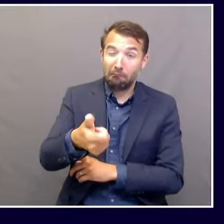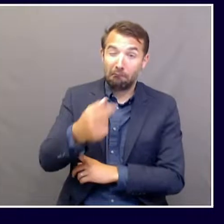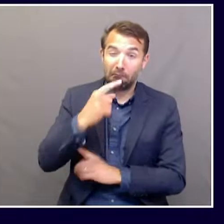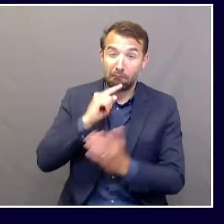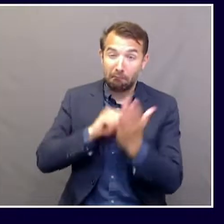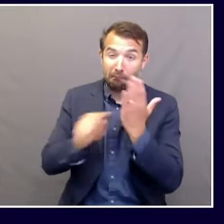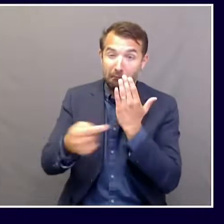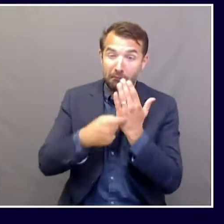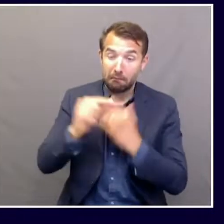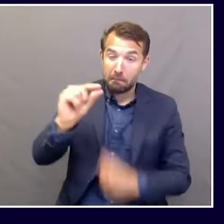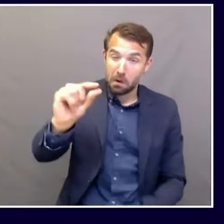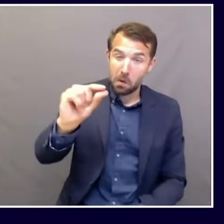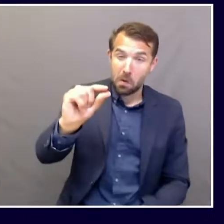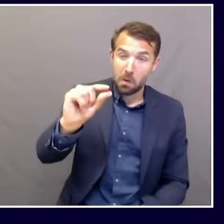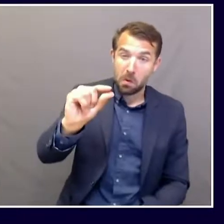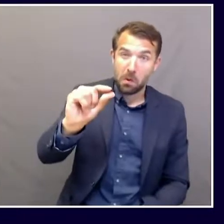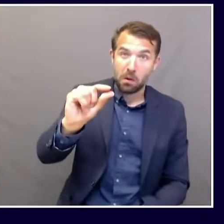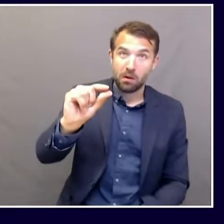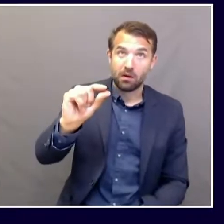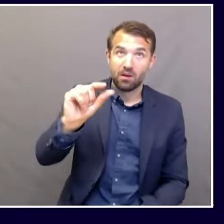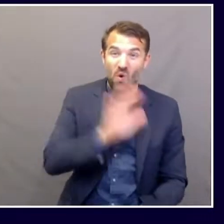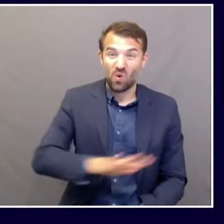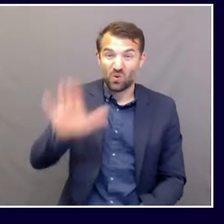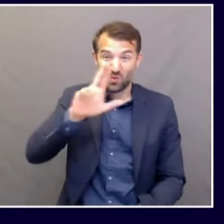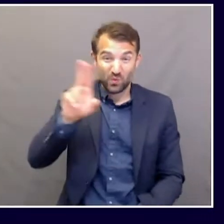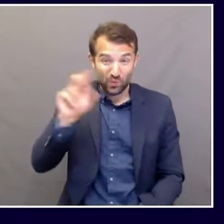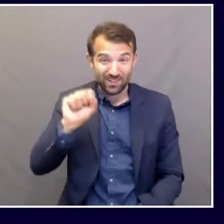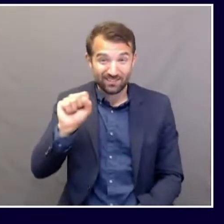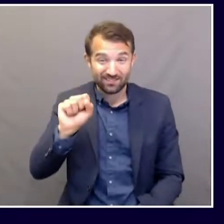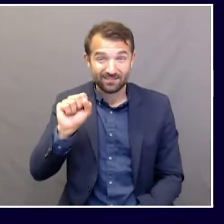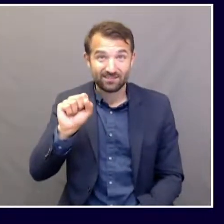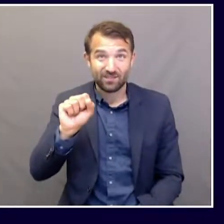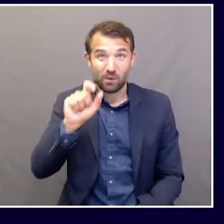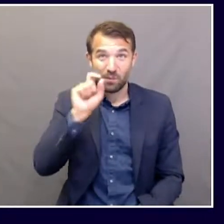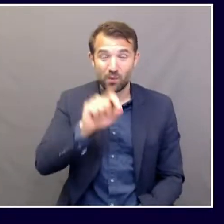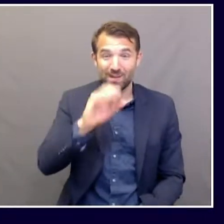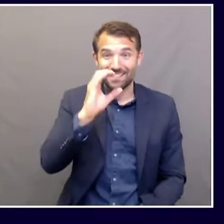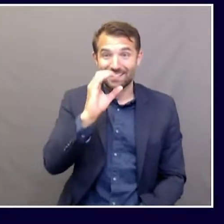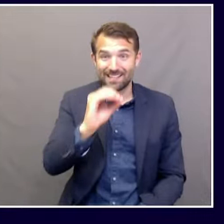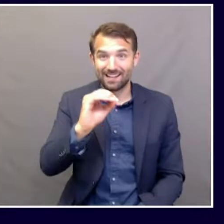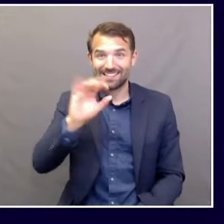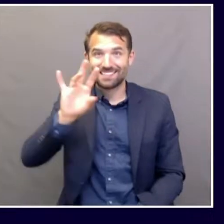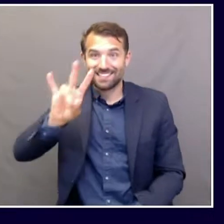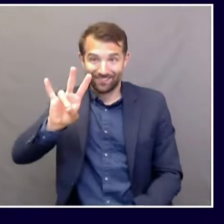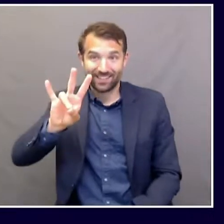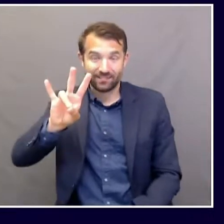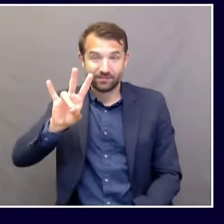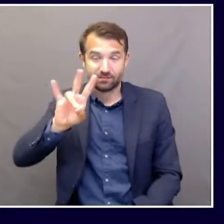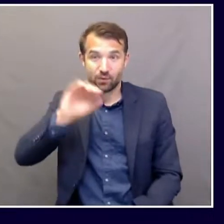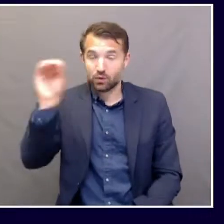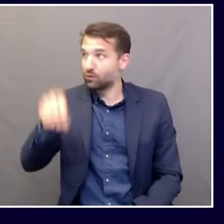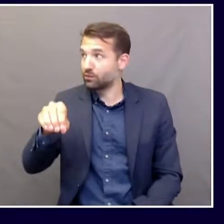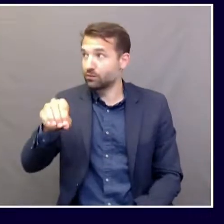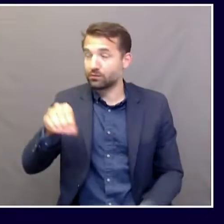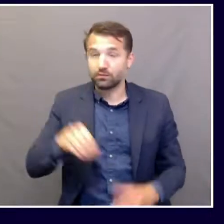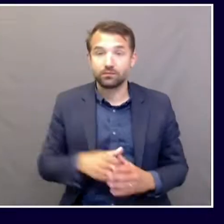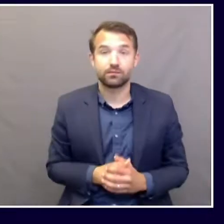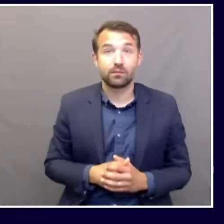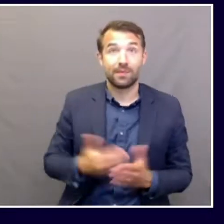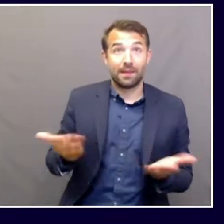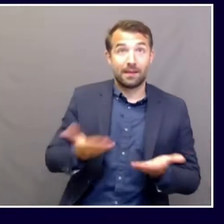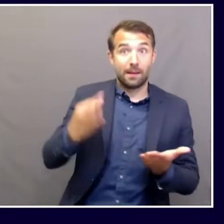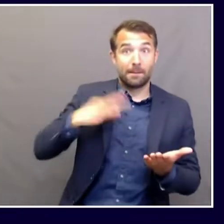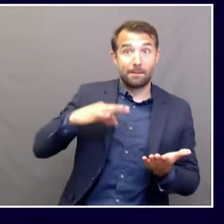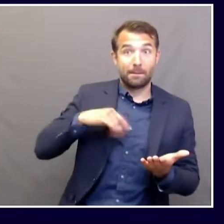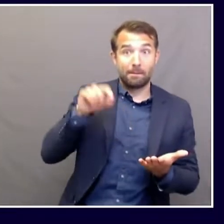number is 0.07%. In Maine, it's 0.05%. So that is the exceedingly small piece of